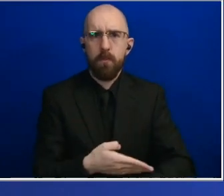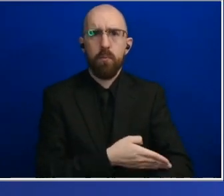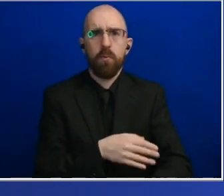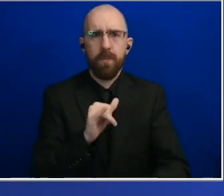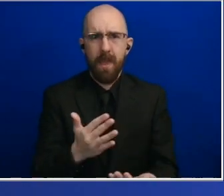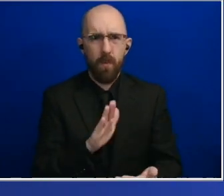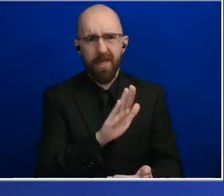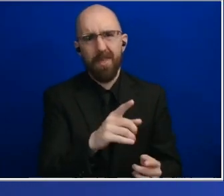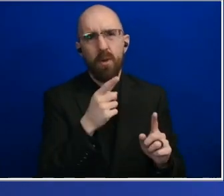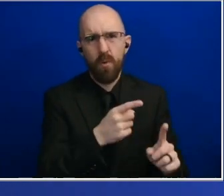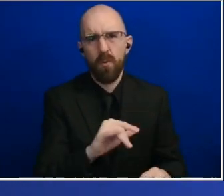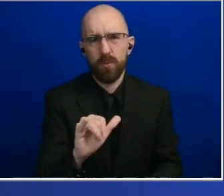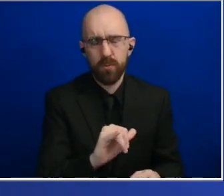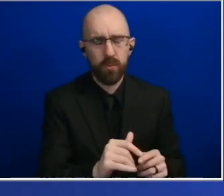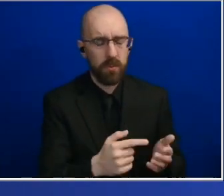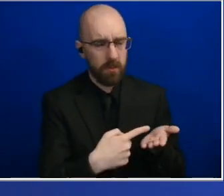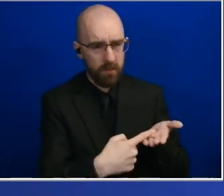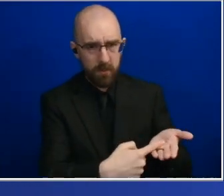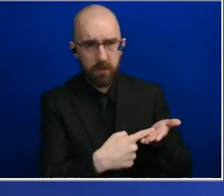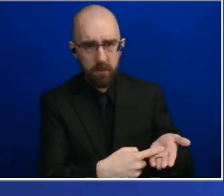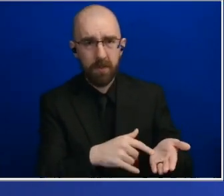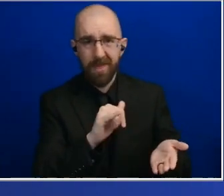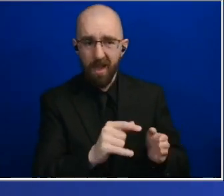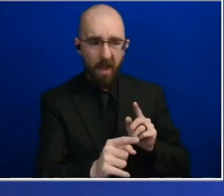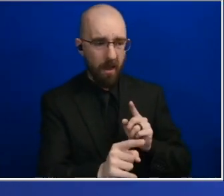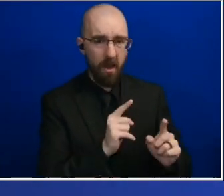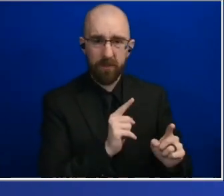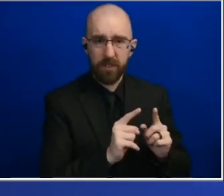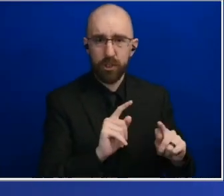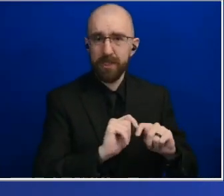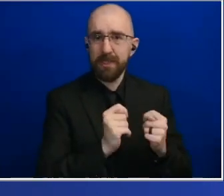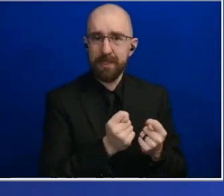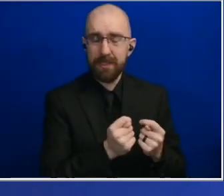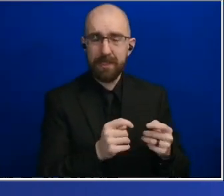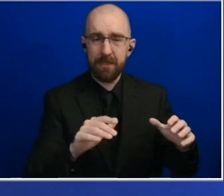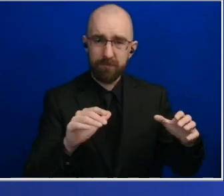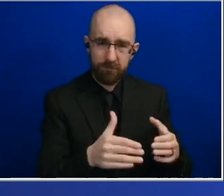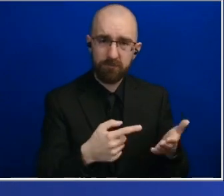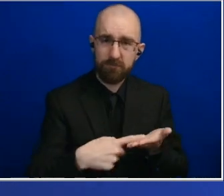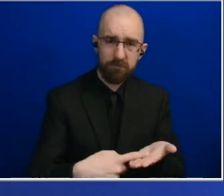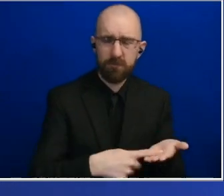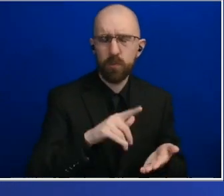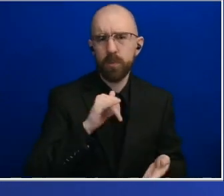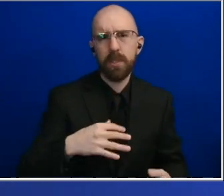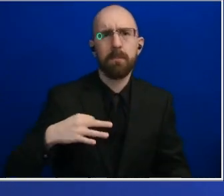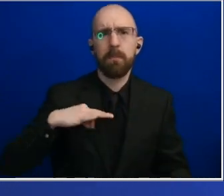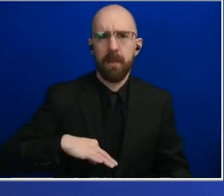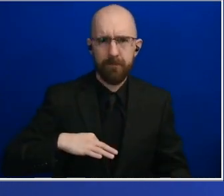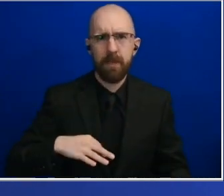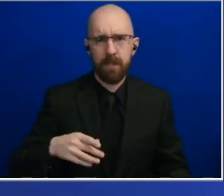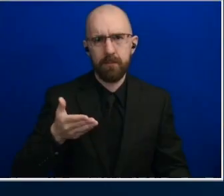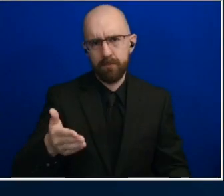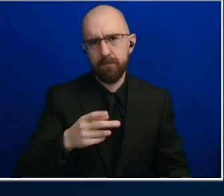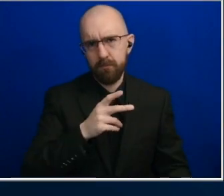that conversation and team approach is a real benefit to the patient, I believe. Yeah.